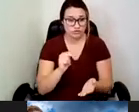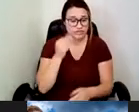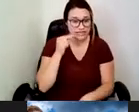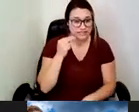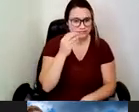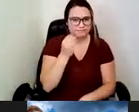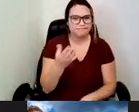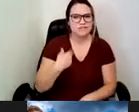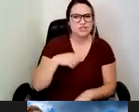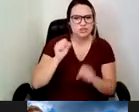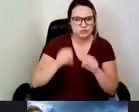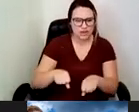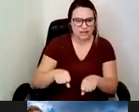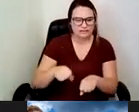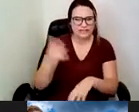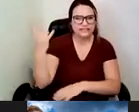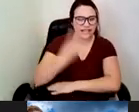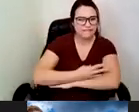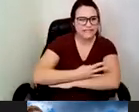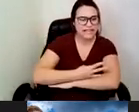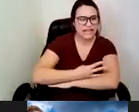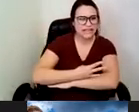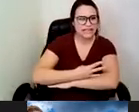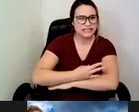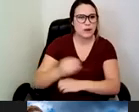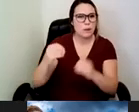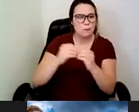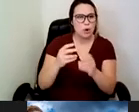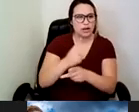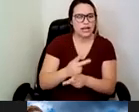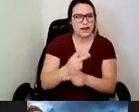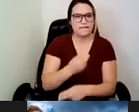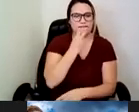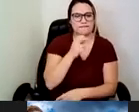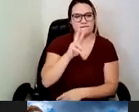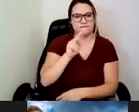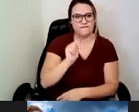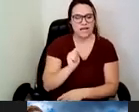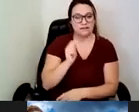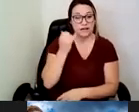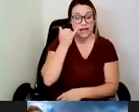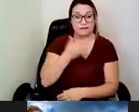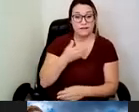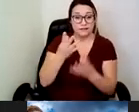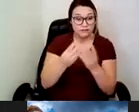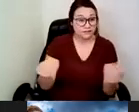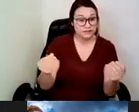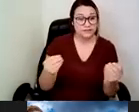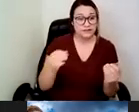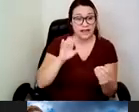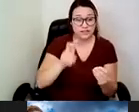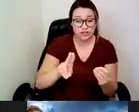on a ventilator for 7 days. After seven, you can do CPR, all that for 7 days. If I'm not better, not out of the ICU, pull the